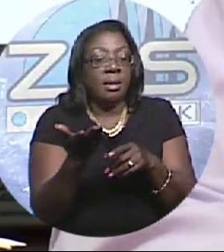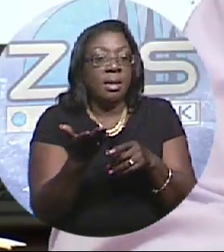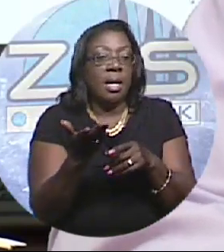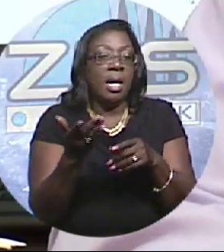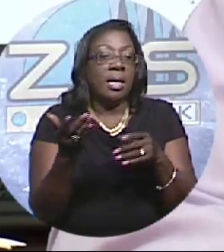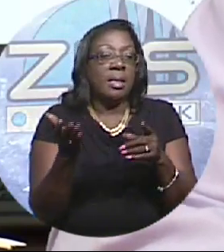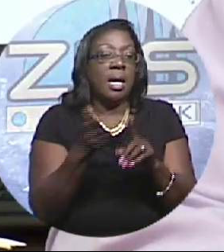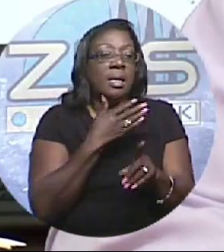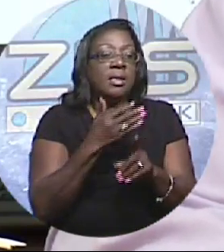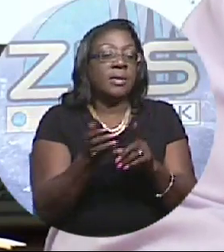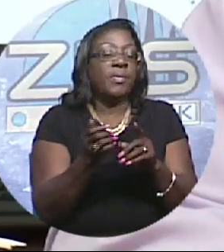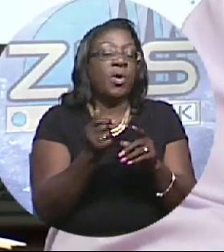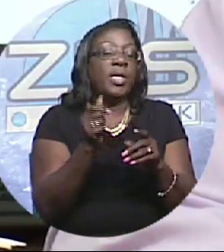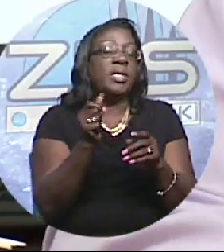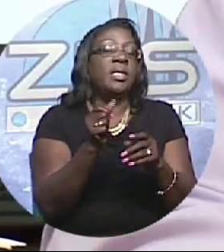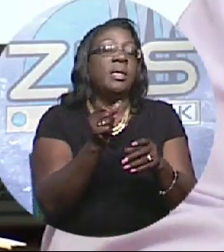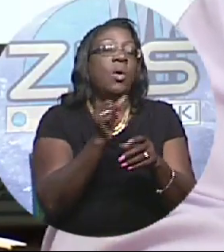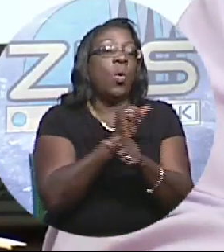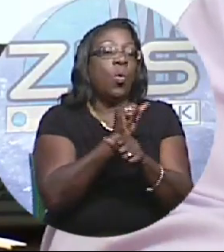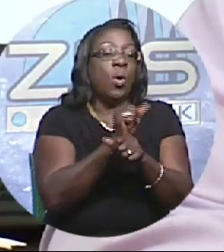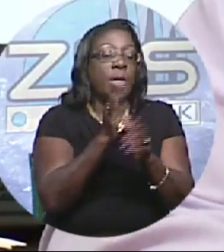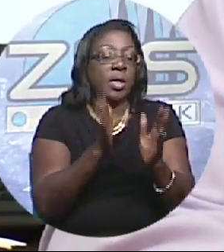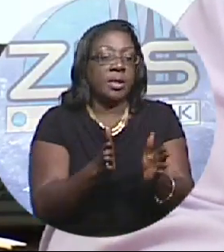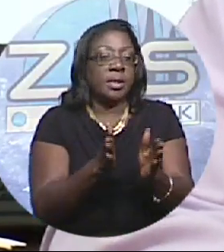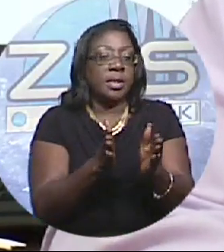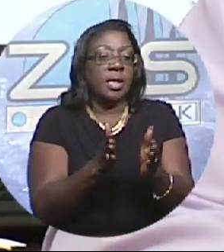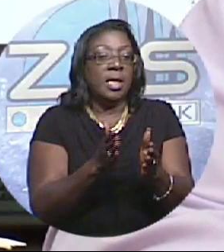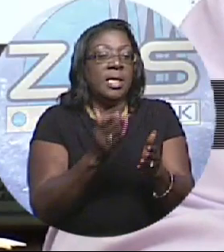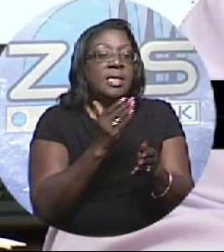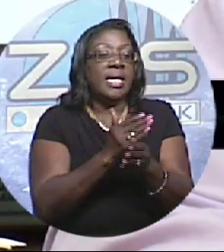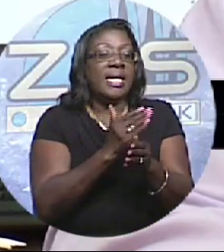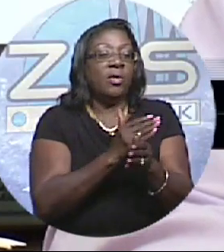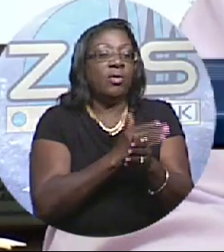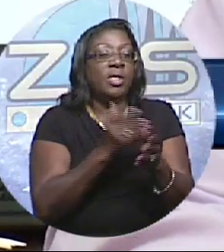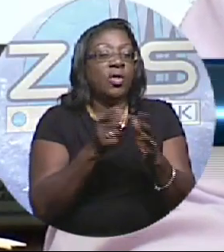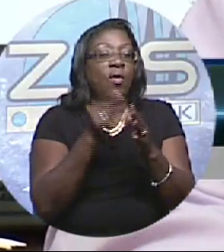as a result of the increase in the minimum wage. Increase of the minimum wage is